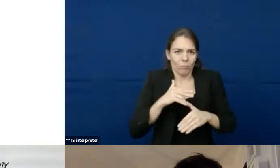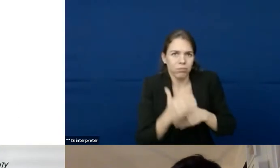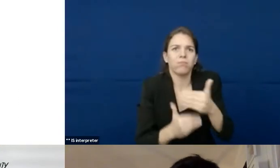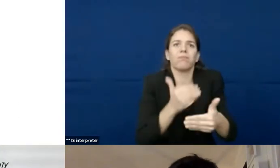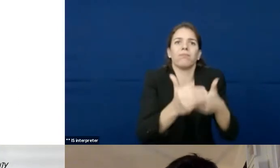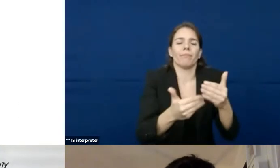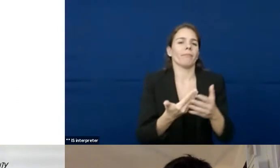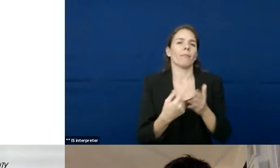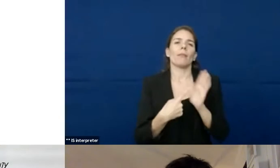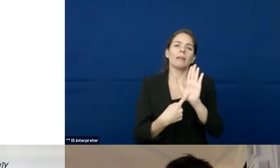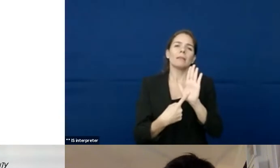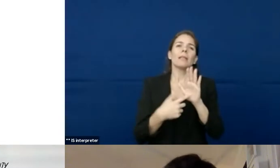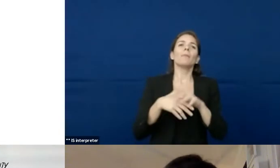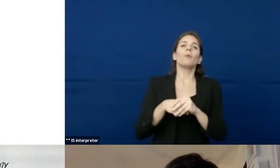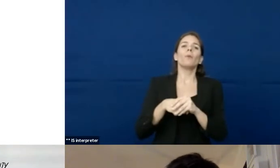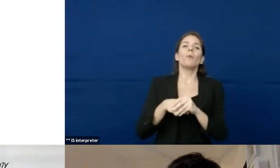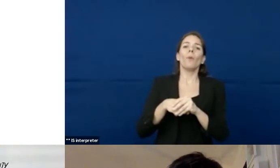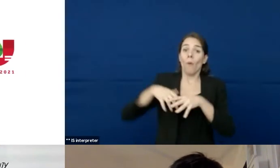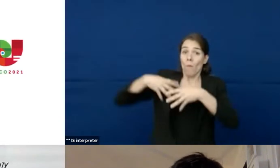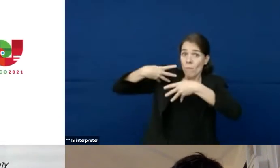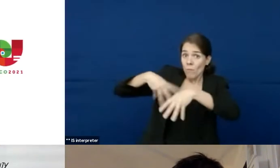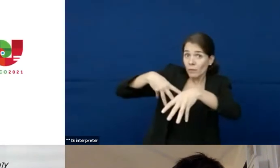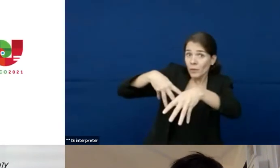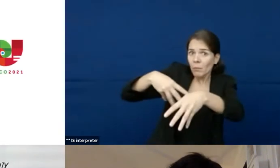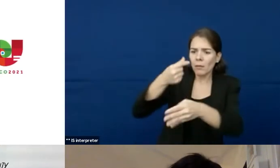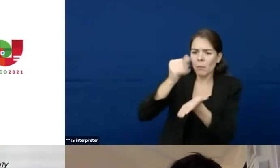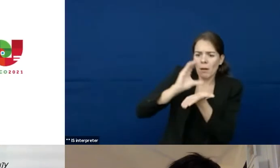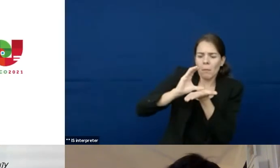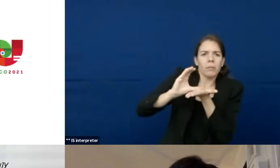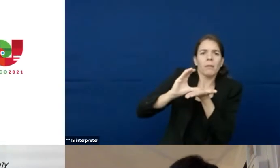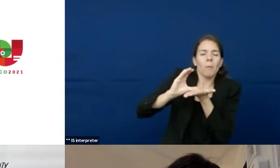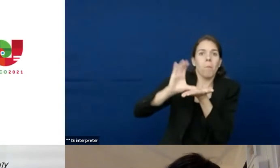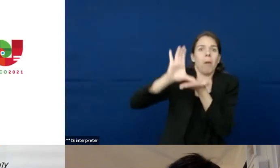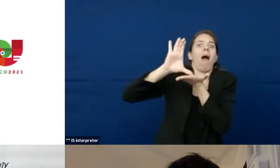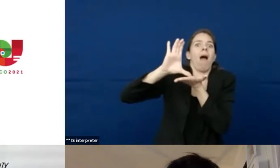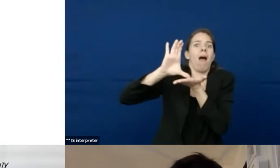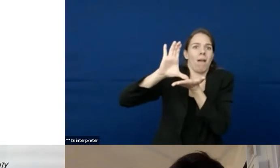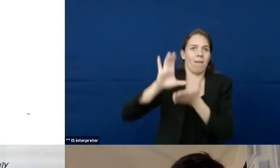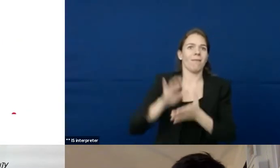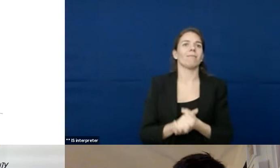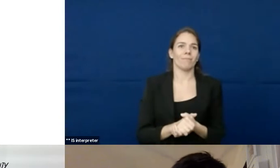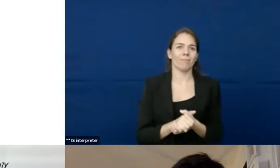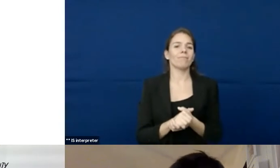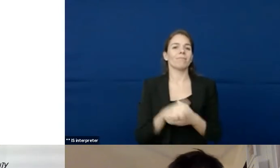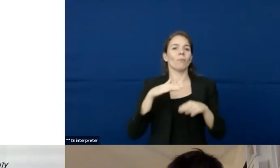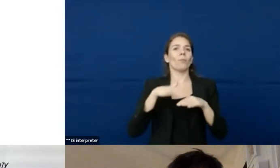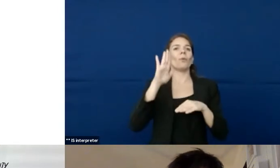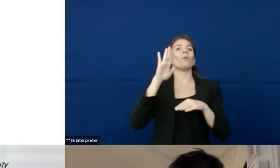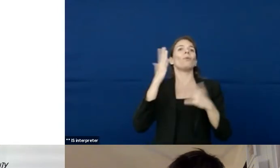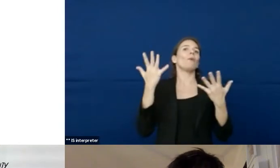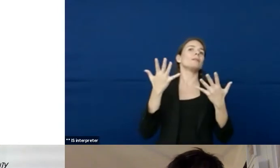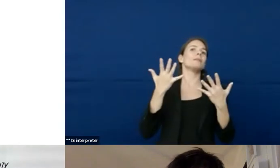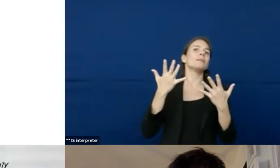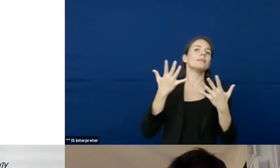on provision of flexible and core funding. I believe that it is in this way that we will create this mutually